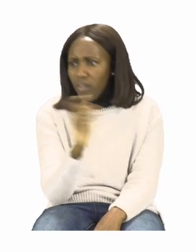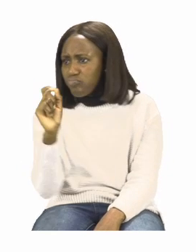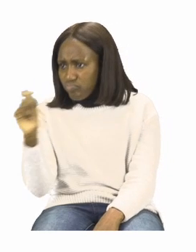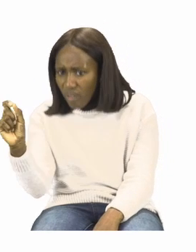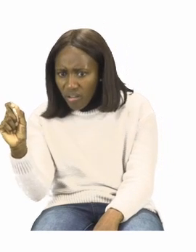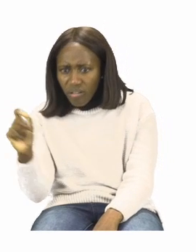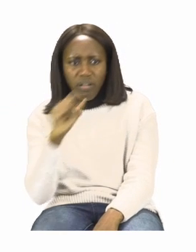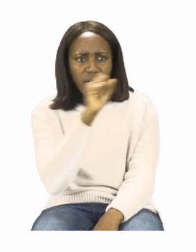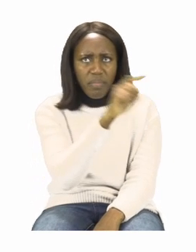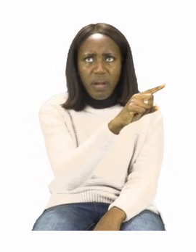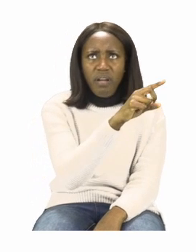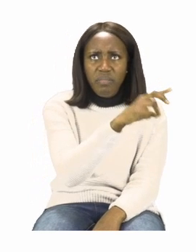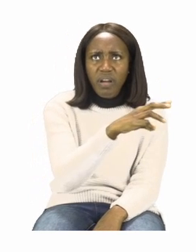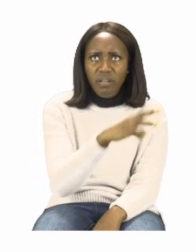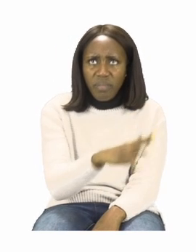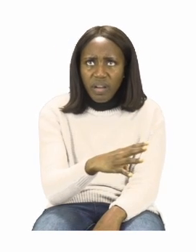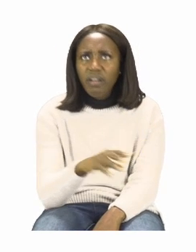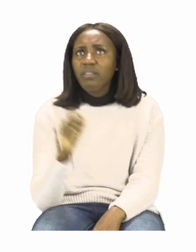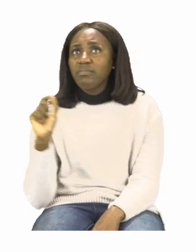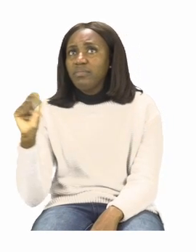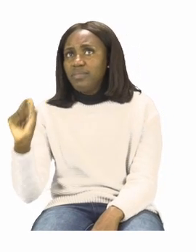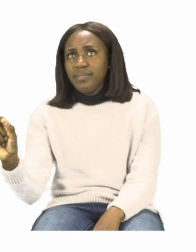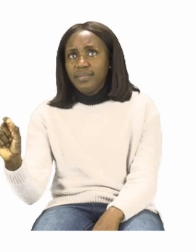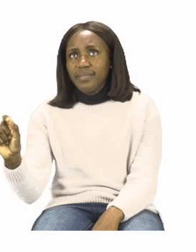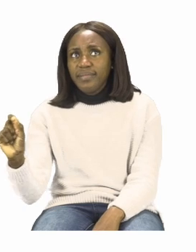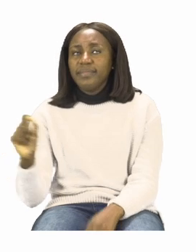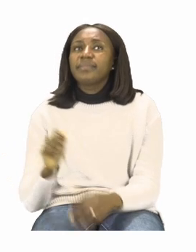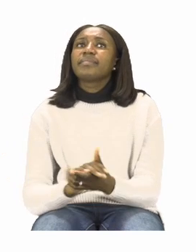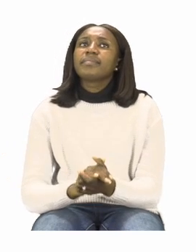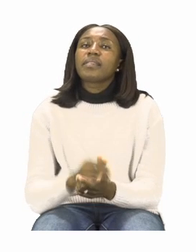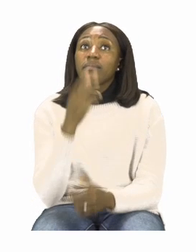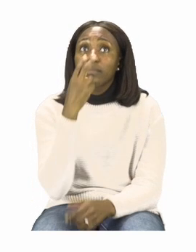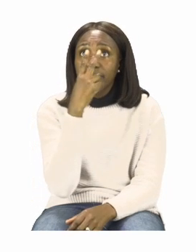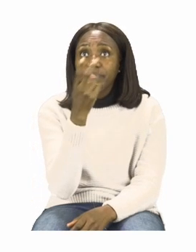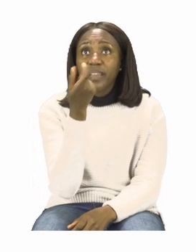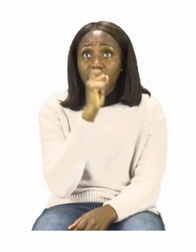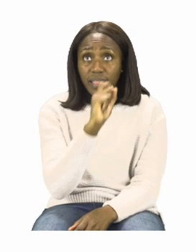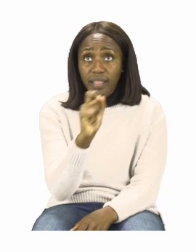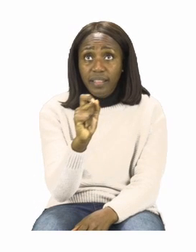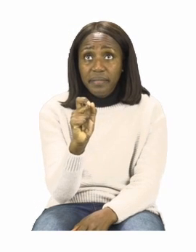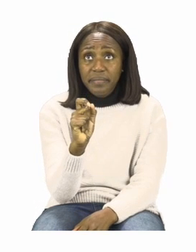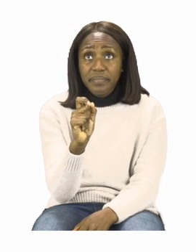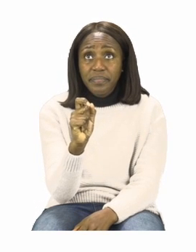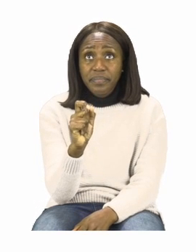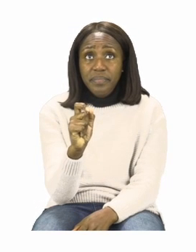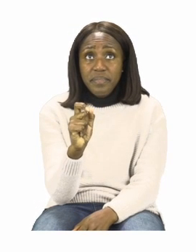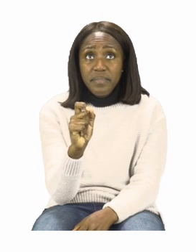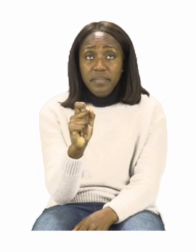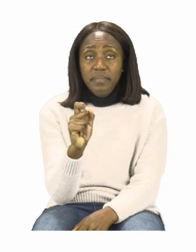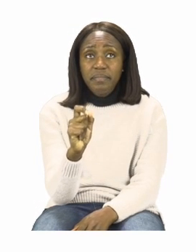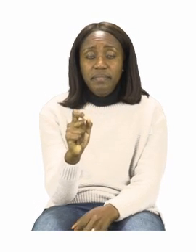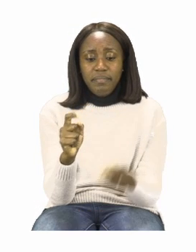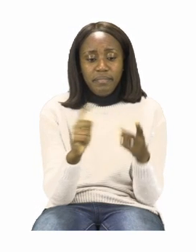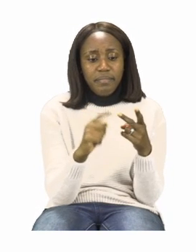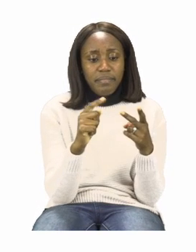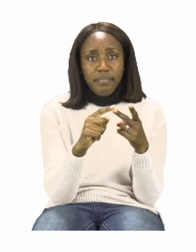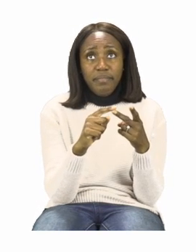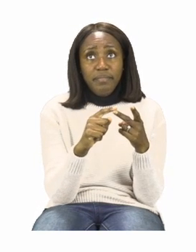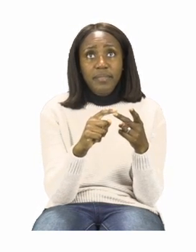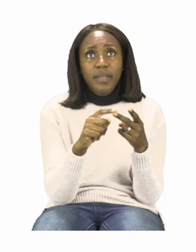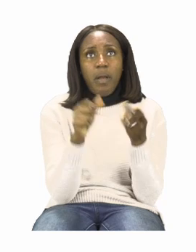block. So in the first block we have pencils. In the second block we have